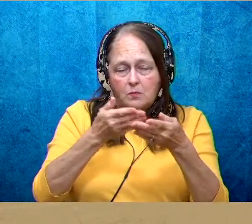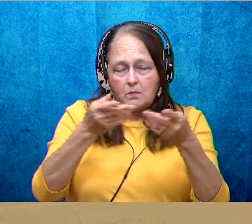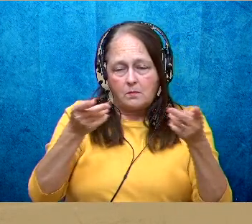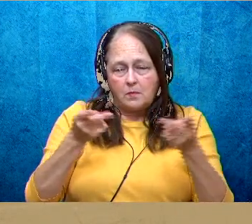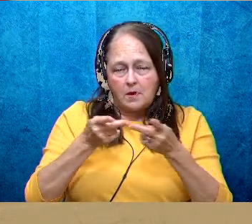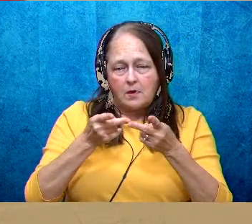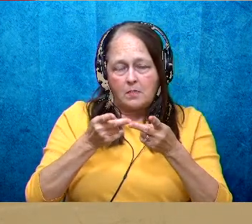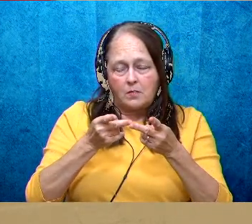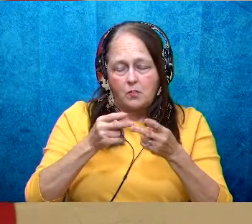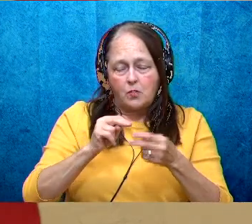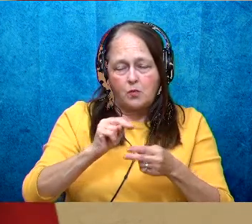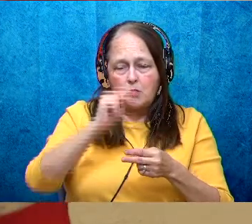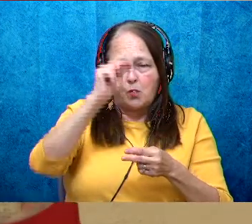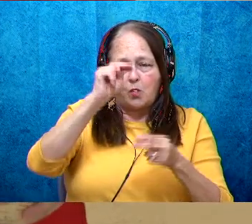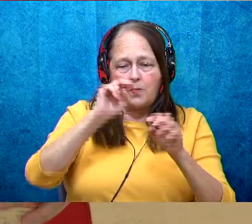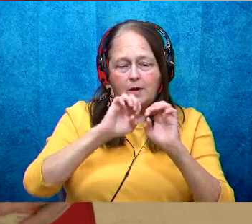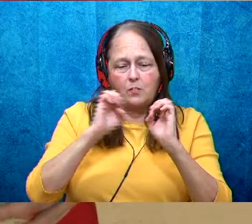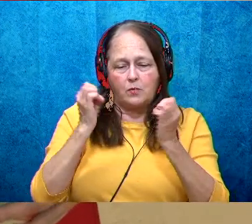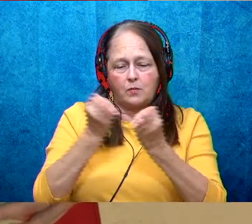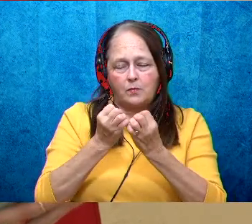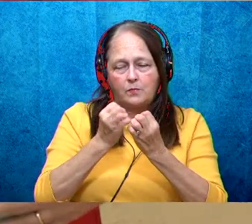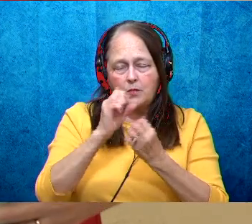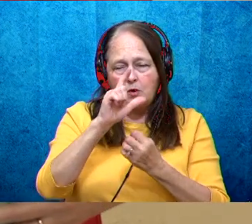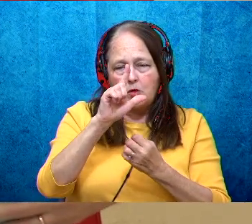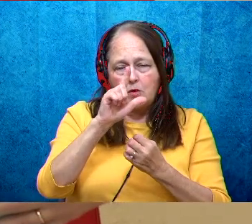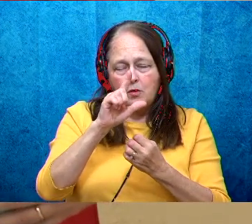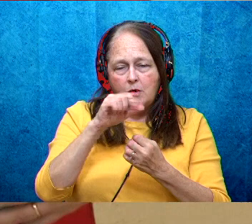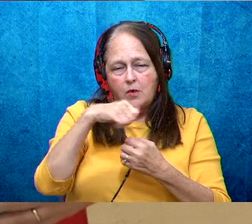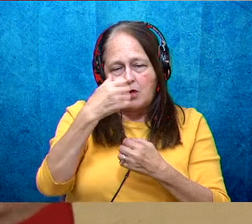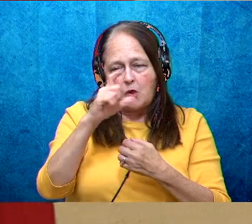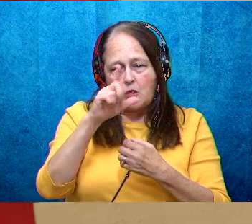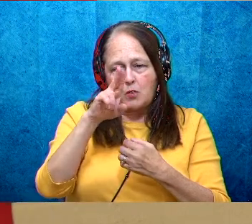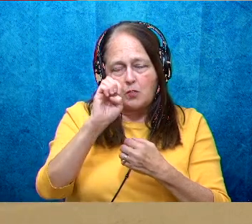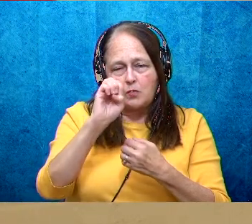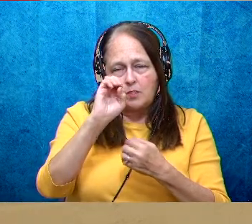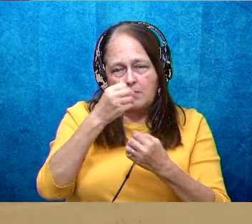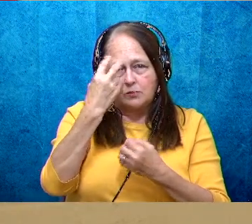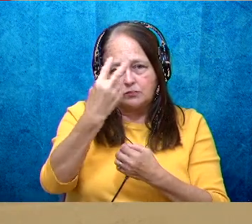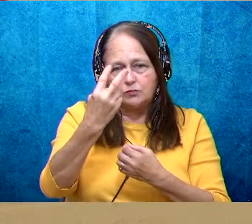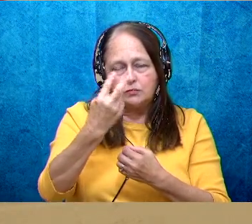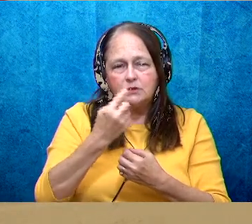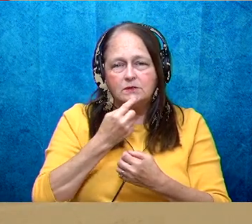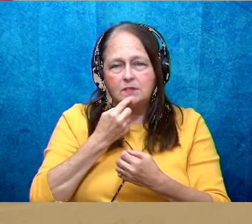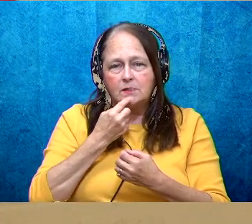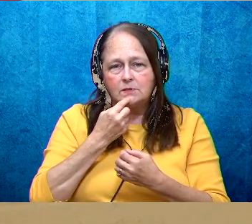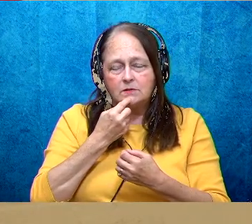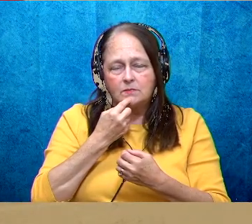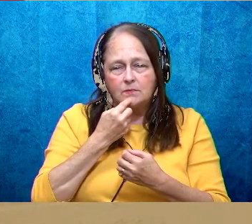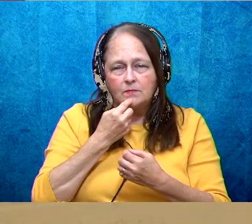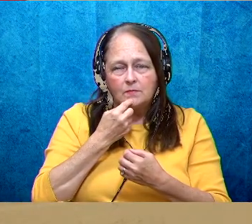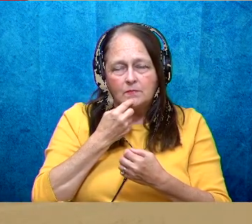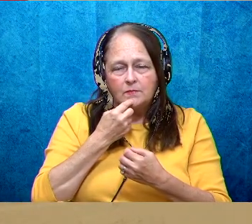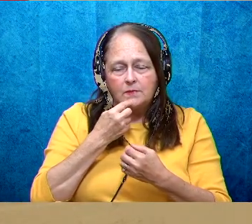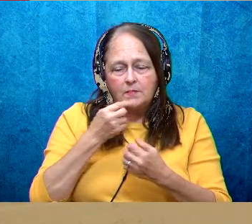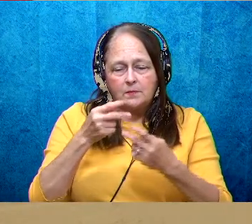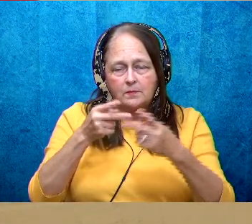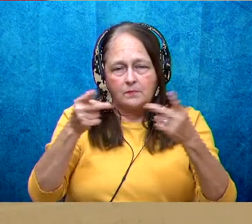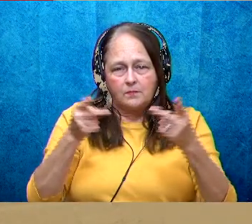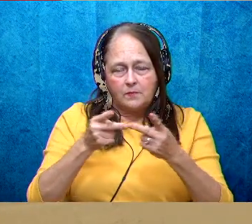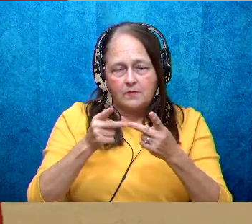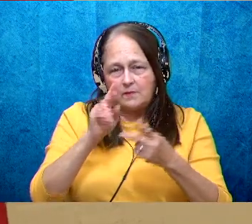of the equator. Let's go to clue number 2. Clue number 2 says it's located